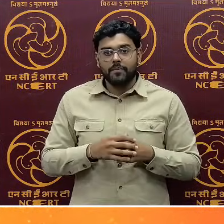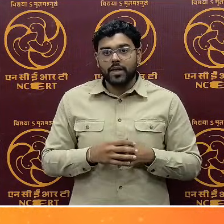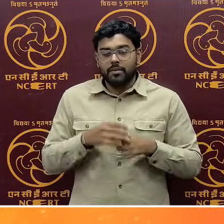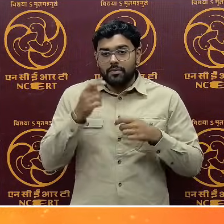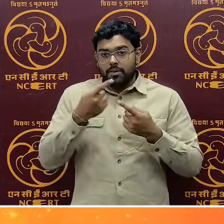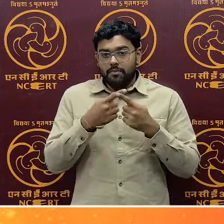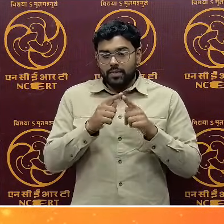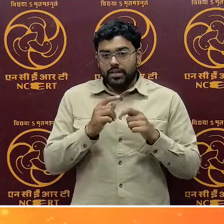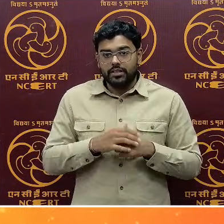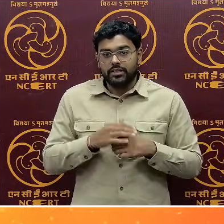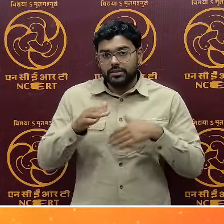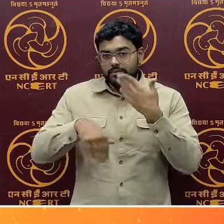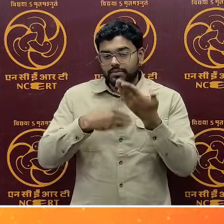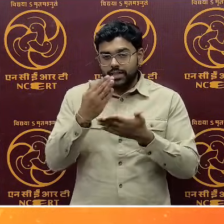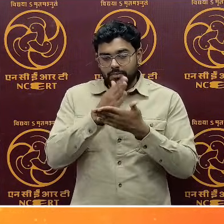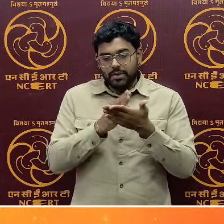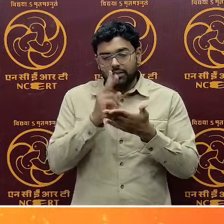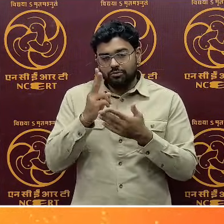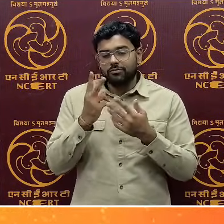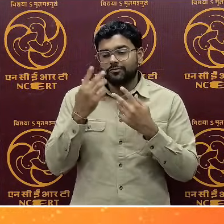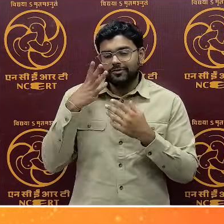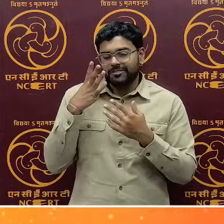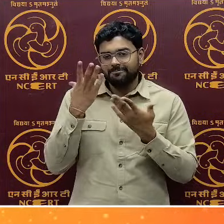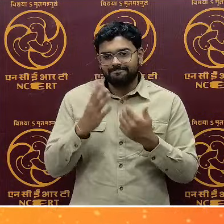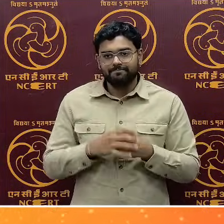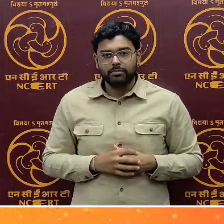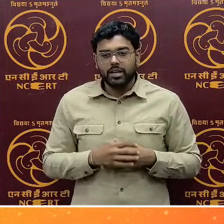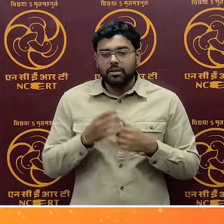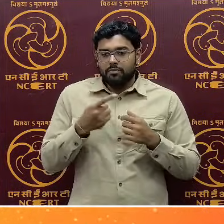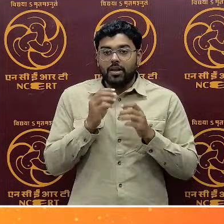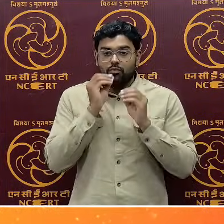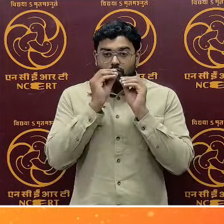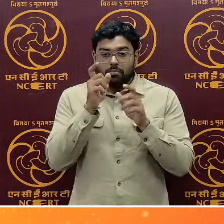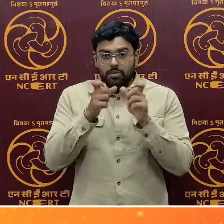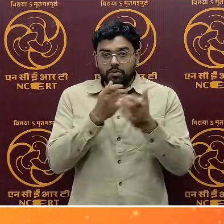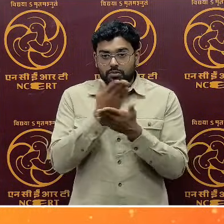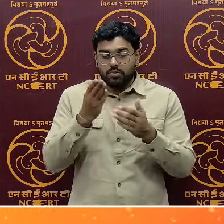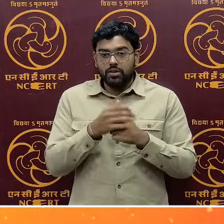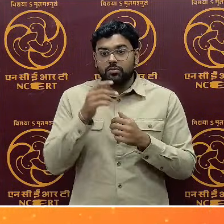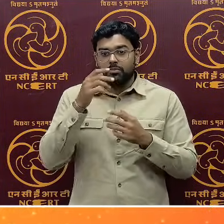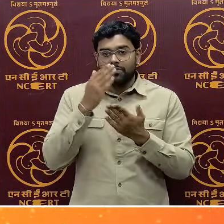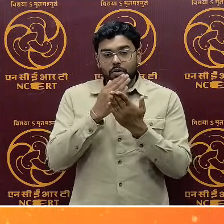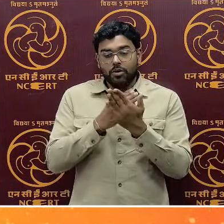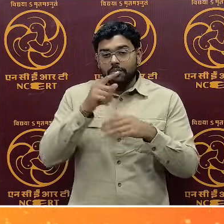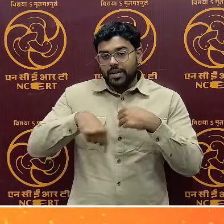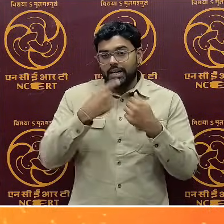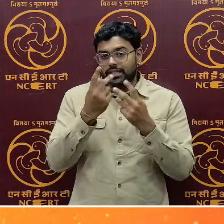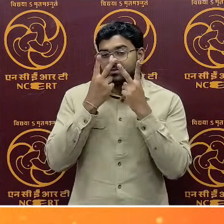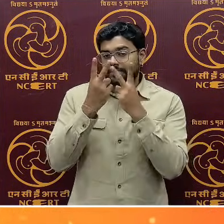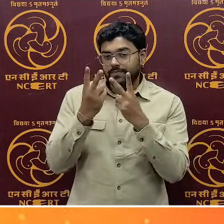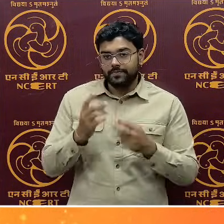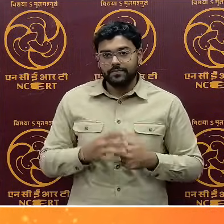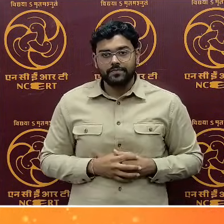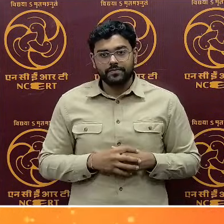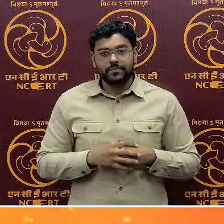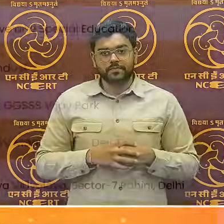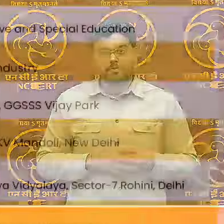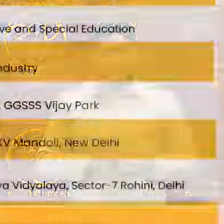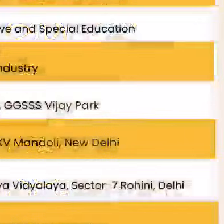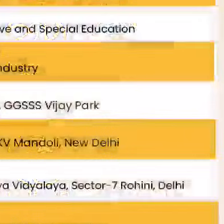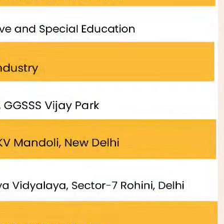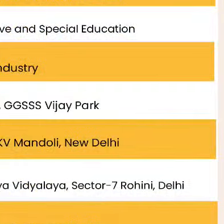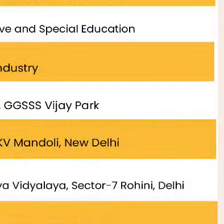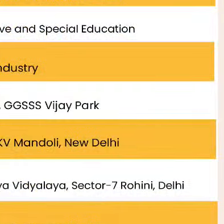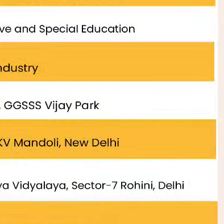with a wait for the next part. Anyway, let me tell you very quickly what you're waiting for next. So here comes the update